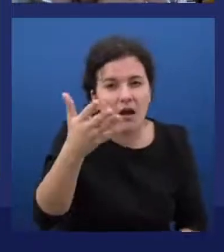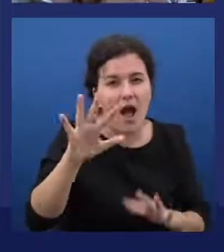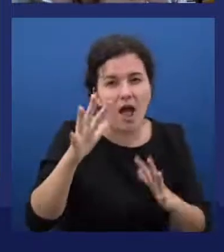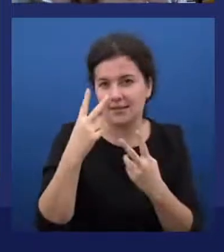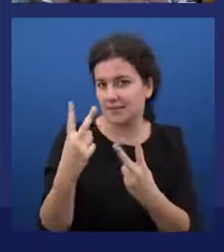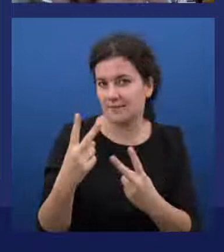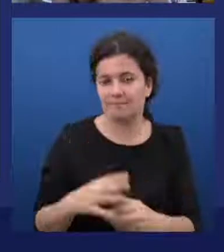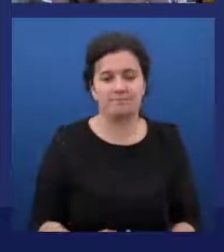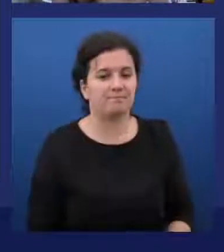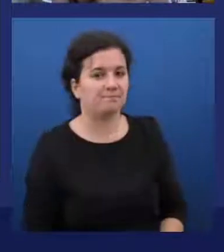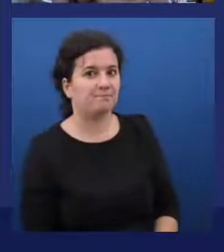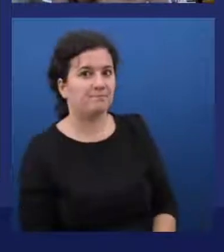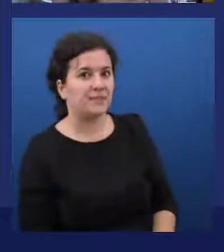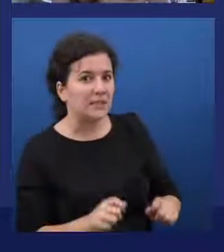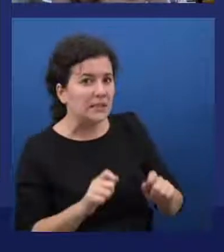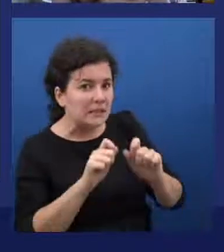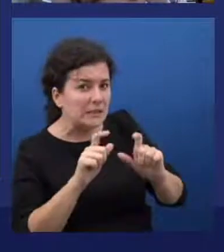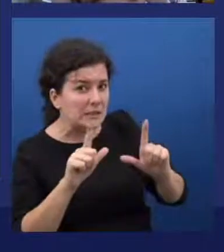it's better?